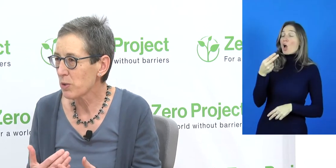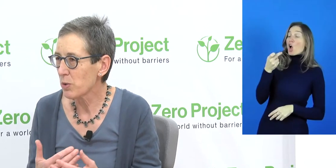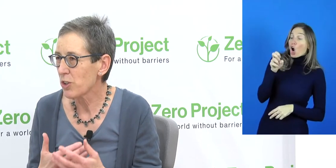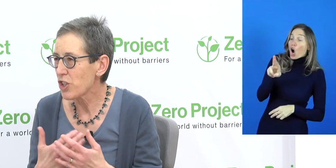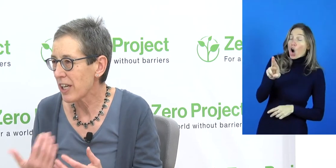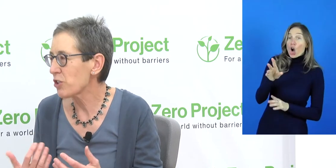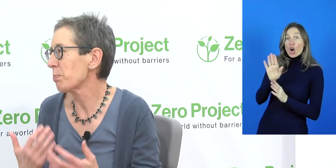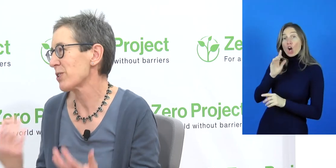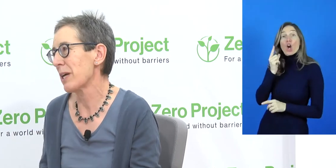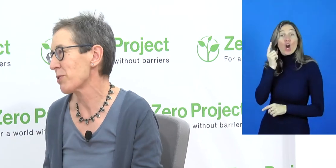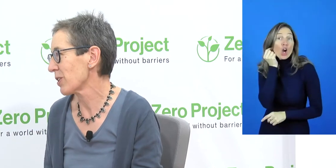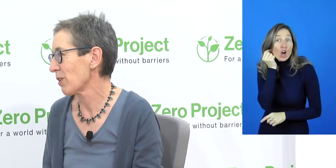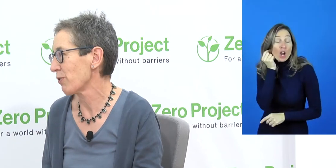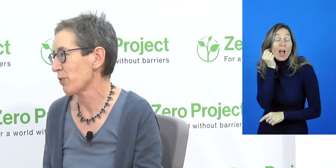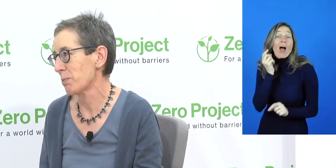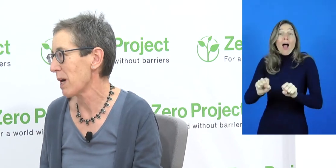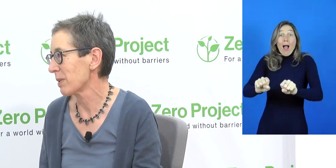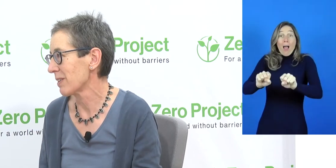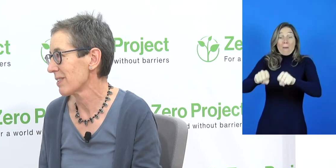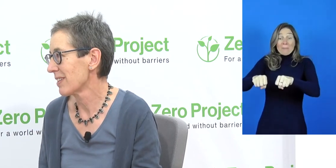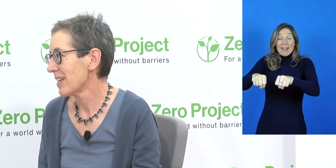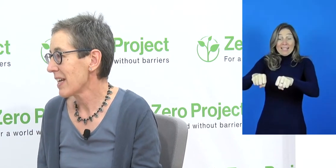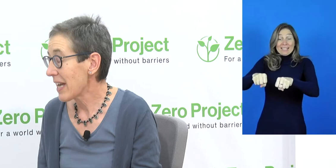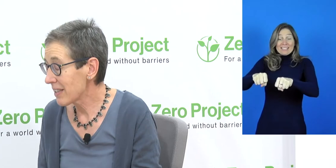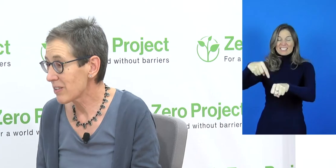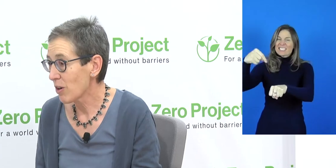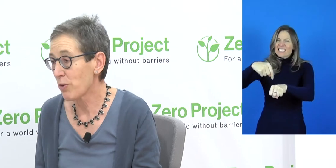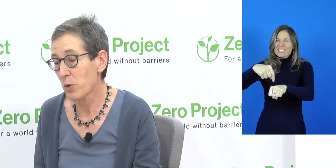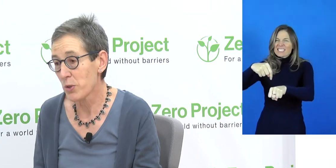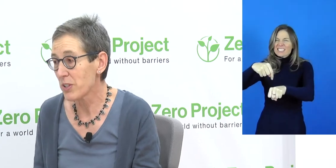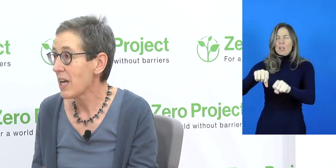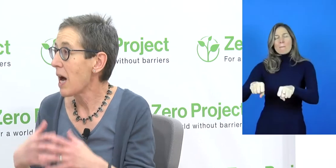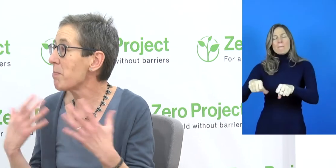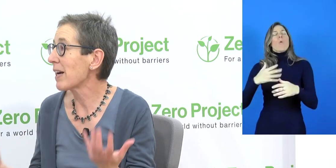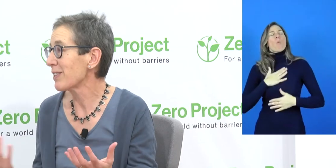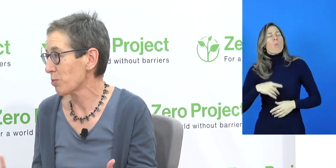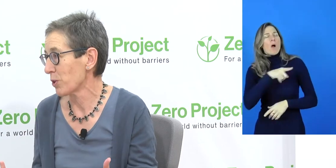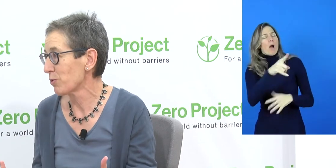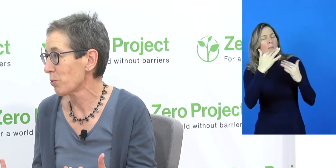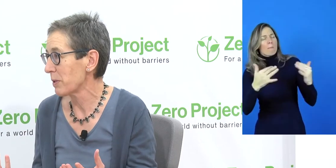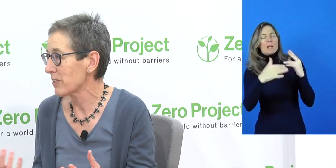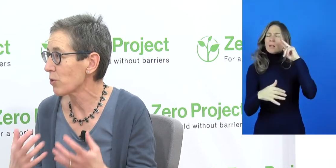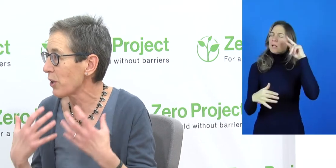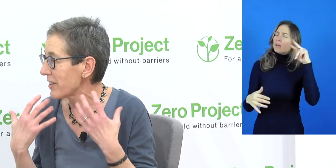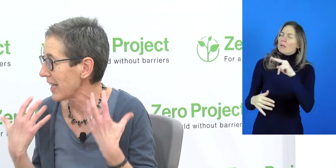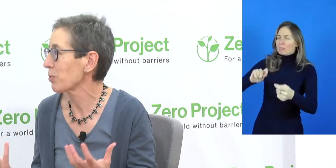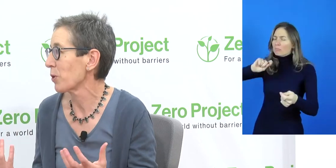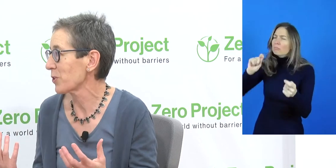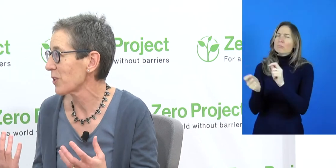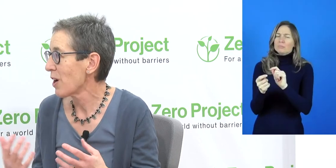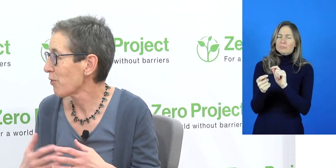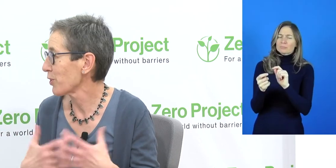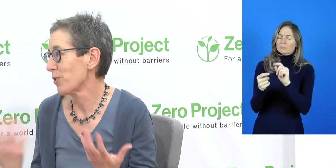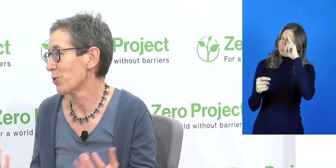want to change the perception of the public. And, of course, among these wonderful women, create